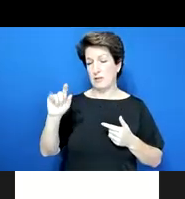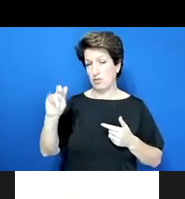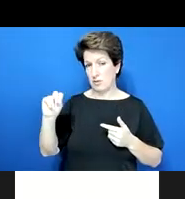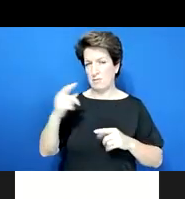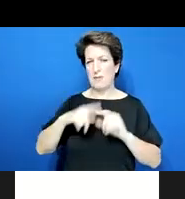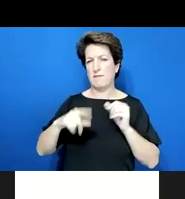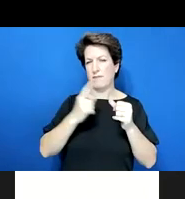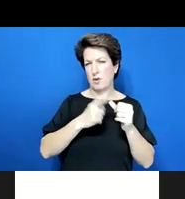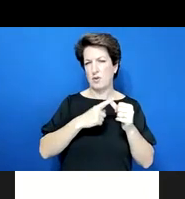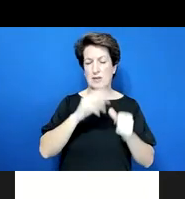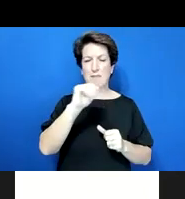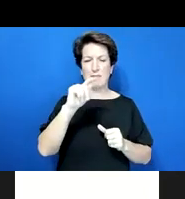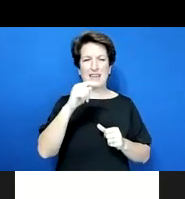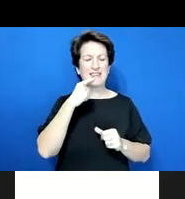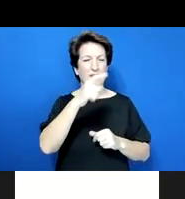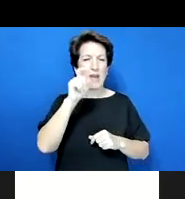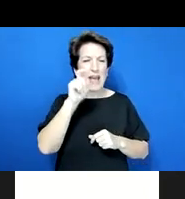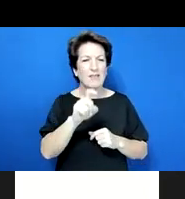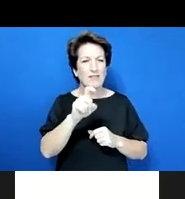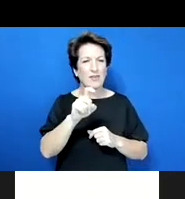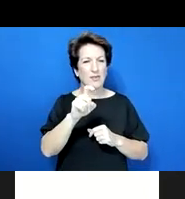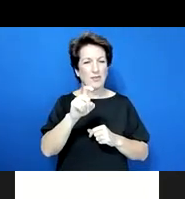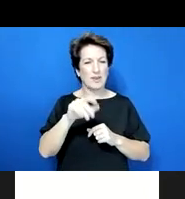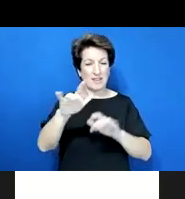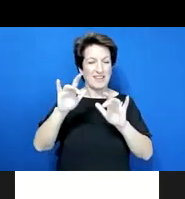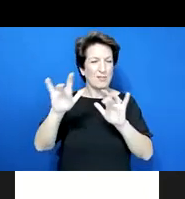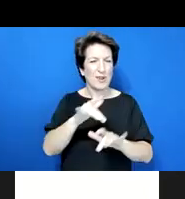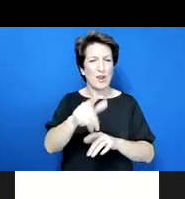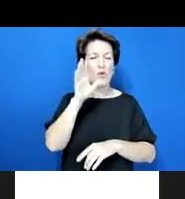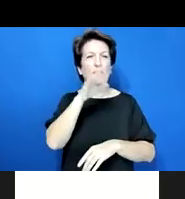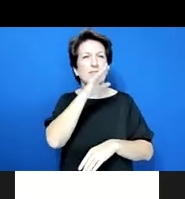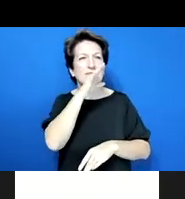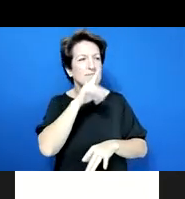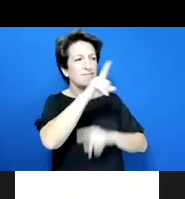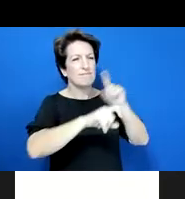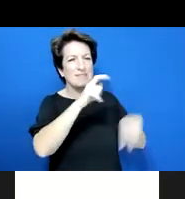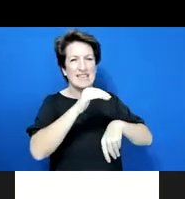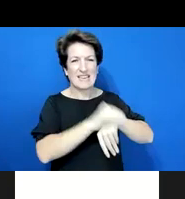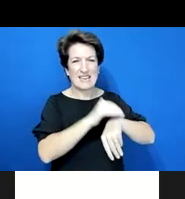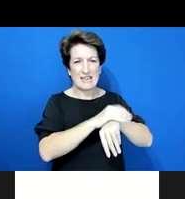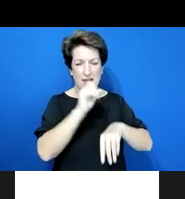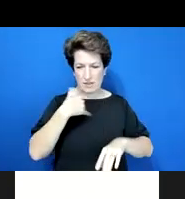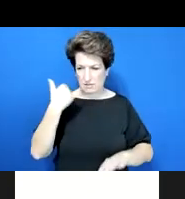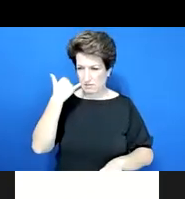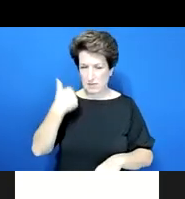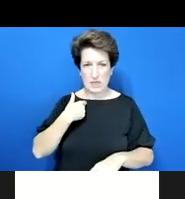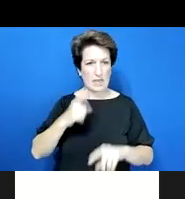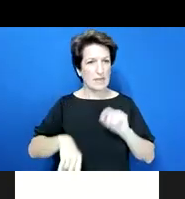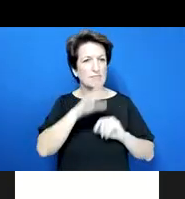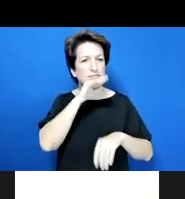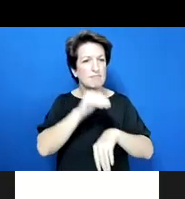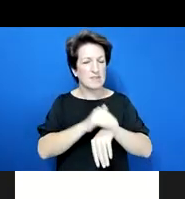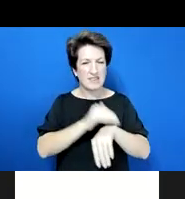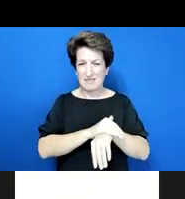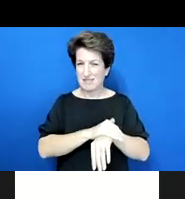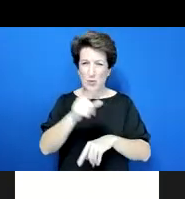is that you need to jump through several hoops in the hotline, which are all in English. If you don't speak a word of English at all, it's actually not